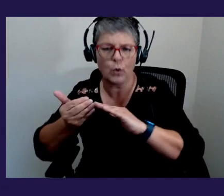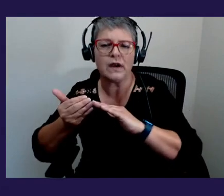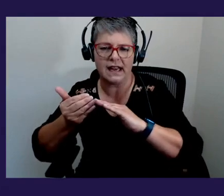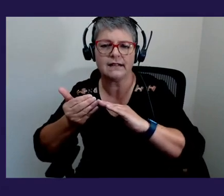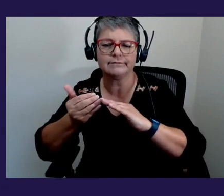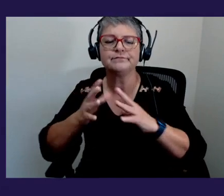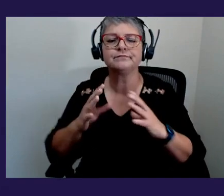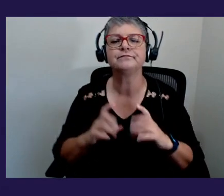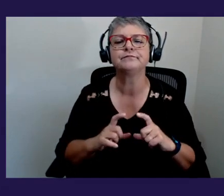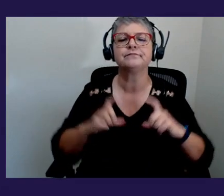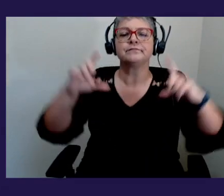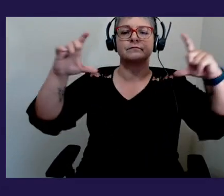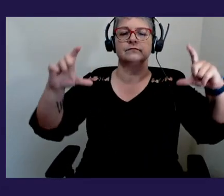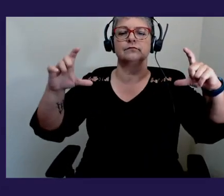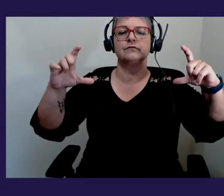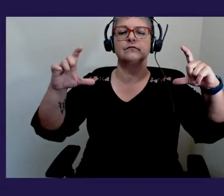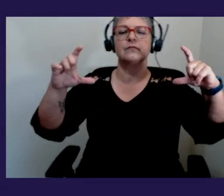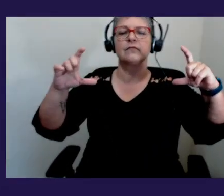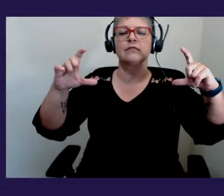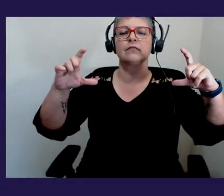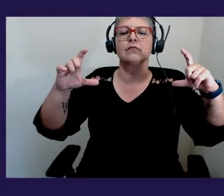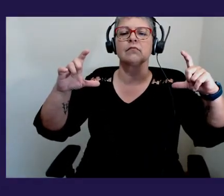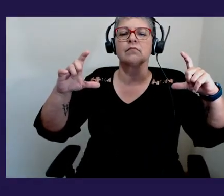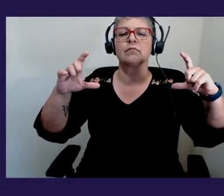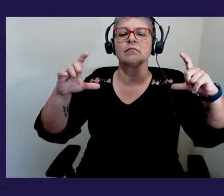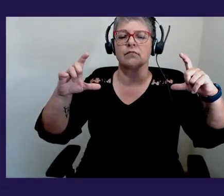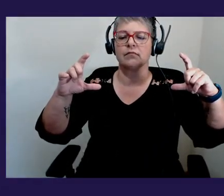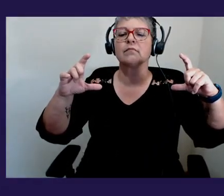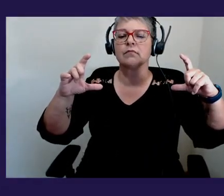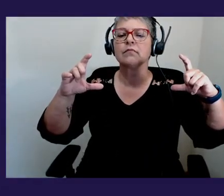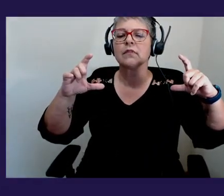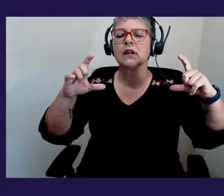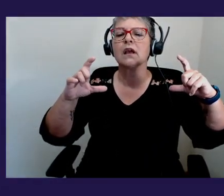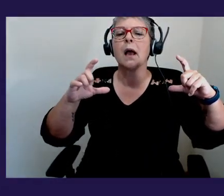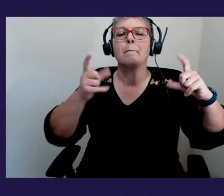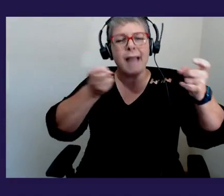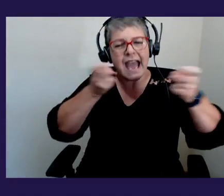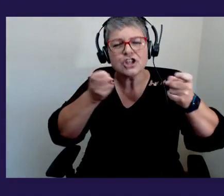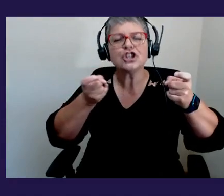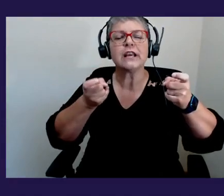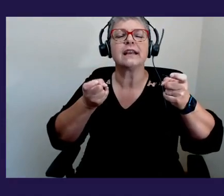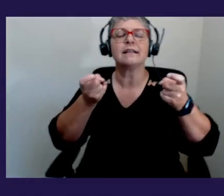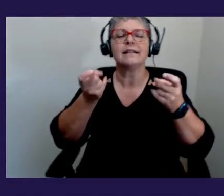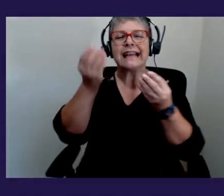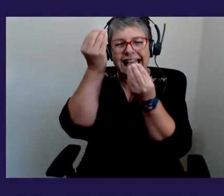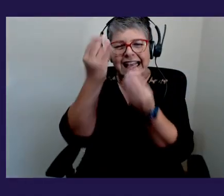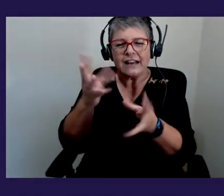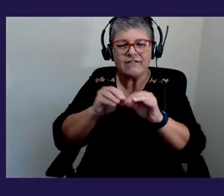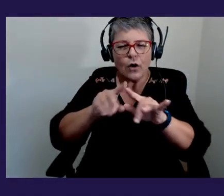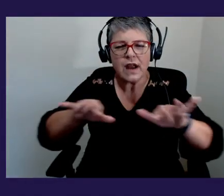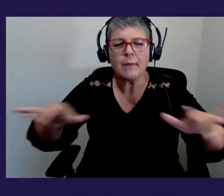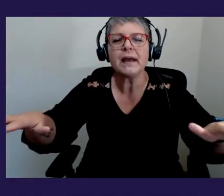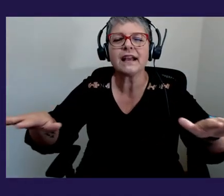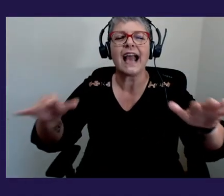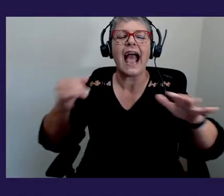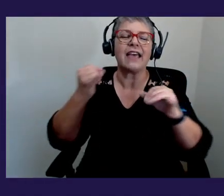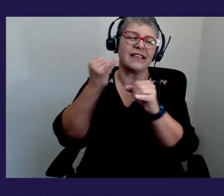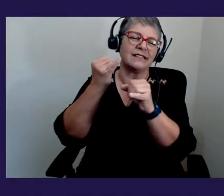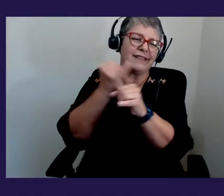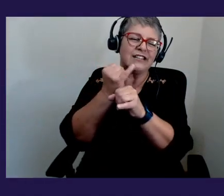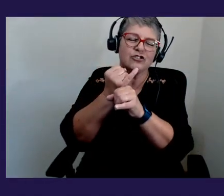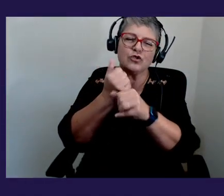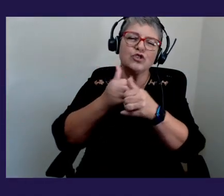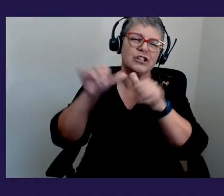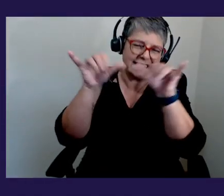fourth and final level contained tools and approaches for managing the infodemic at the institutional or structural